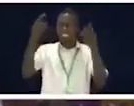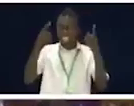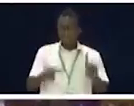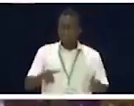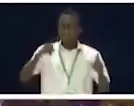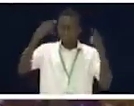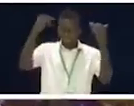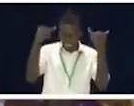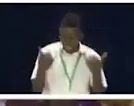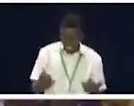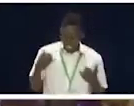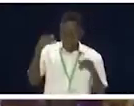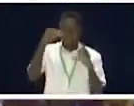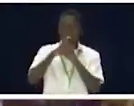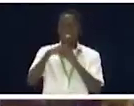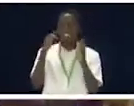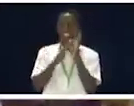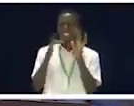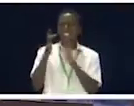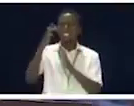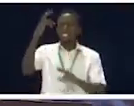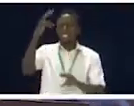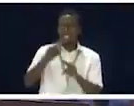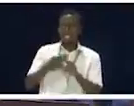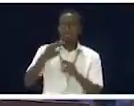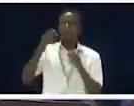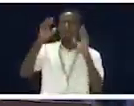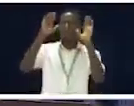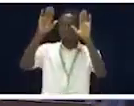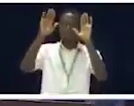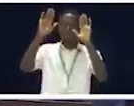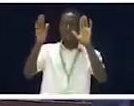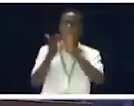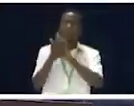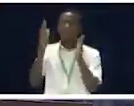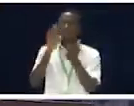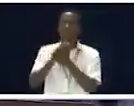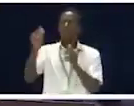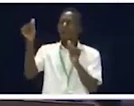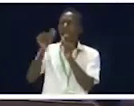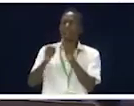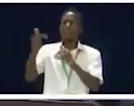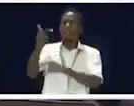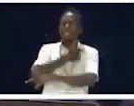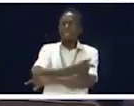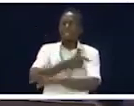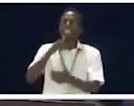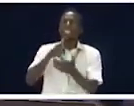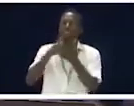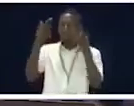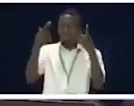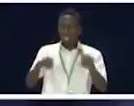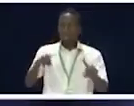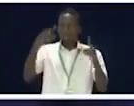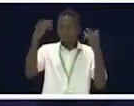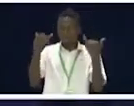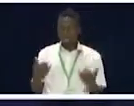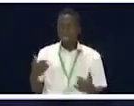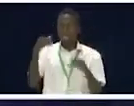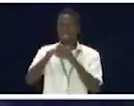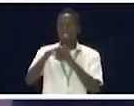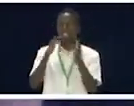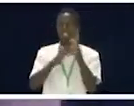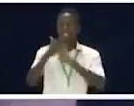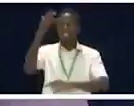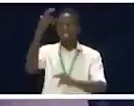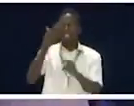Jesus, wonders will become an everyday event in your life, and it will happen now in the name of Jesus. God